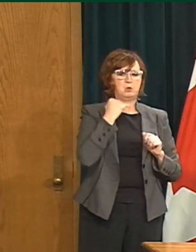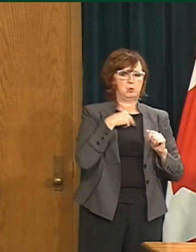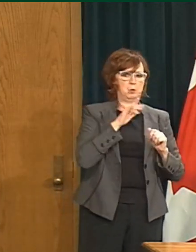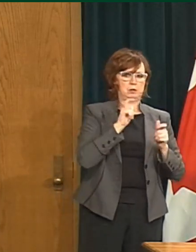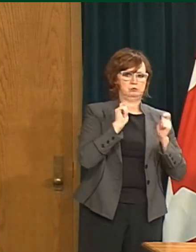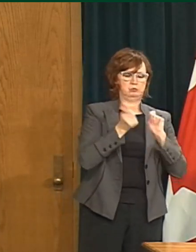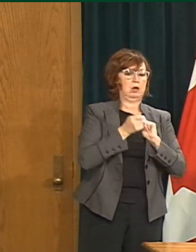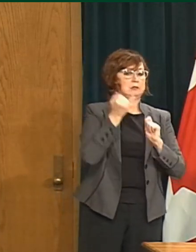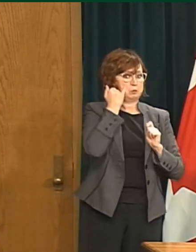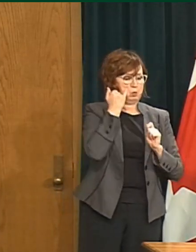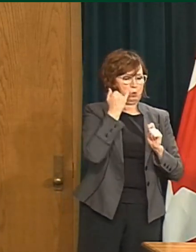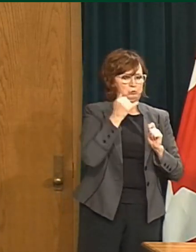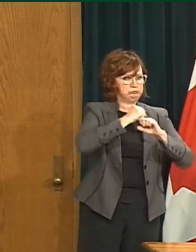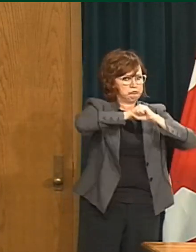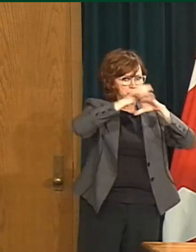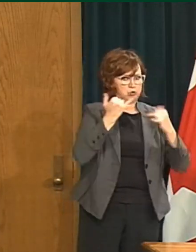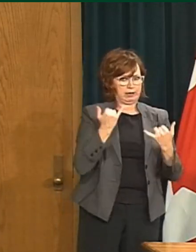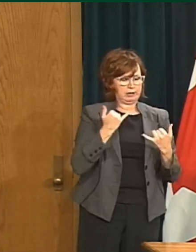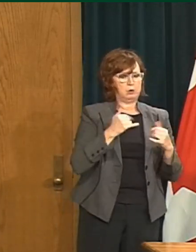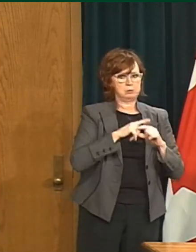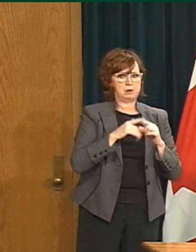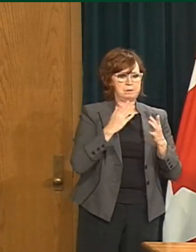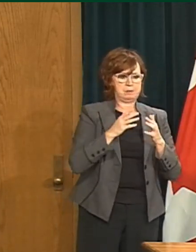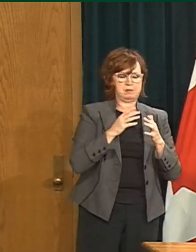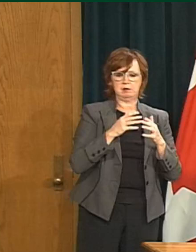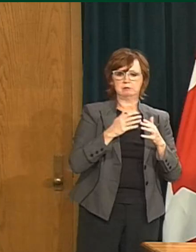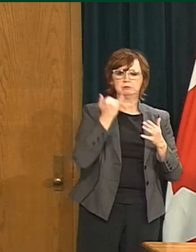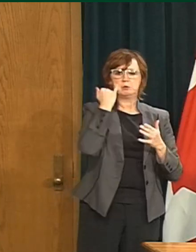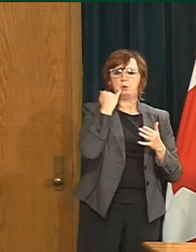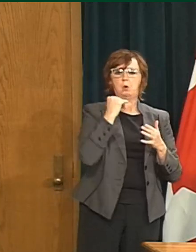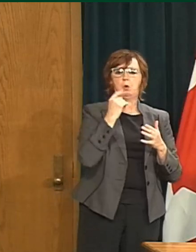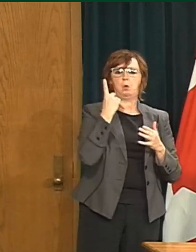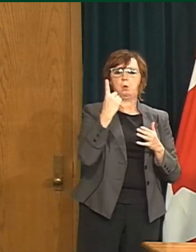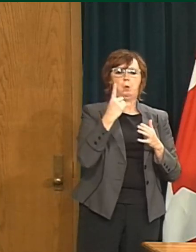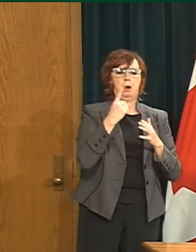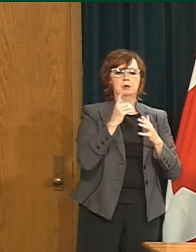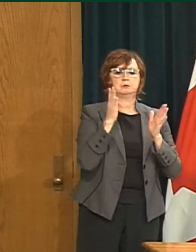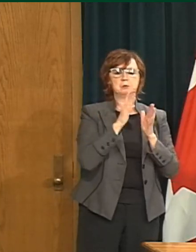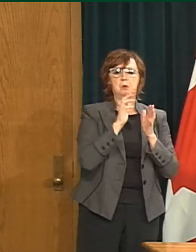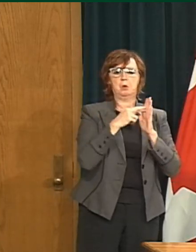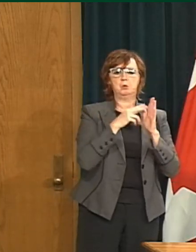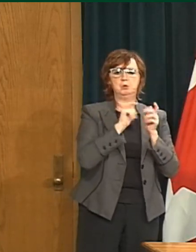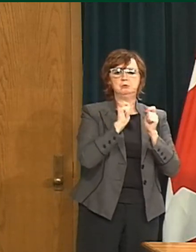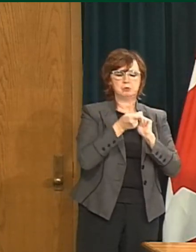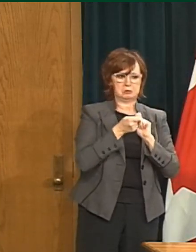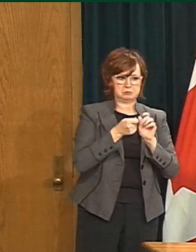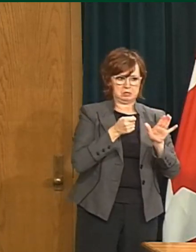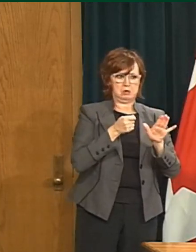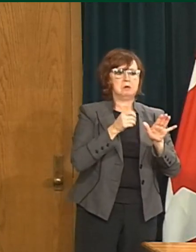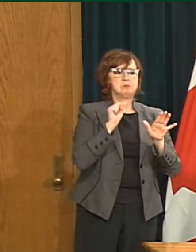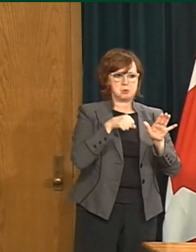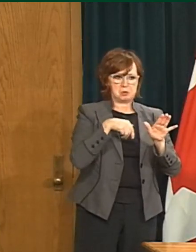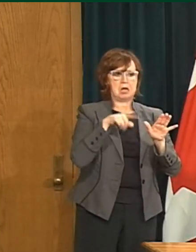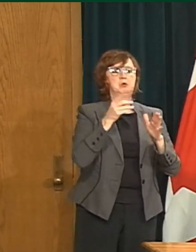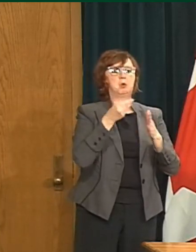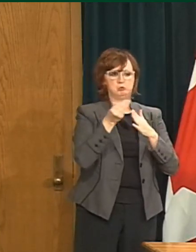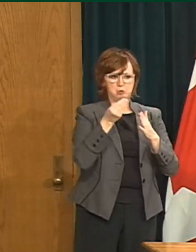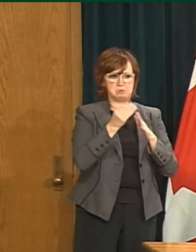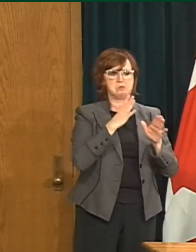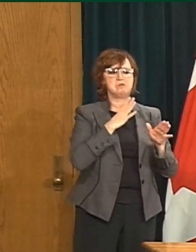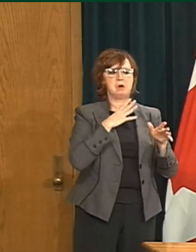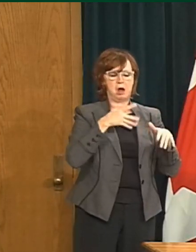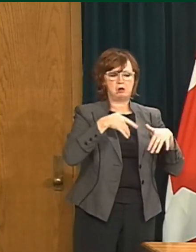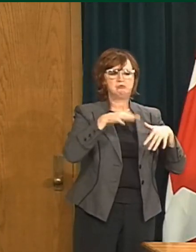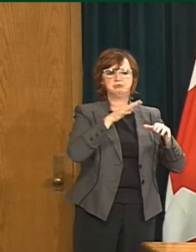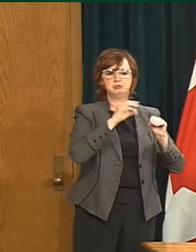for a number of days and likely a couple of weeks. If the numbers stabilize, then you would have a conversation about maybe removing a